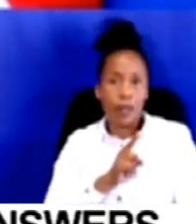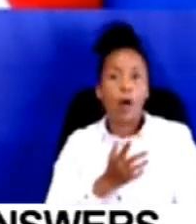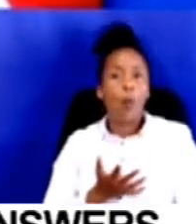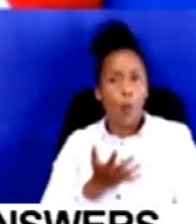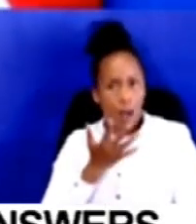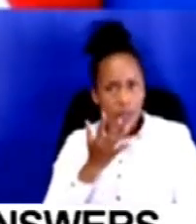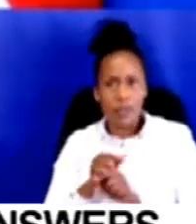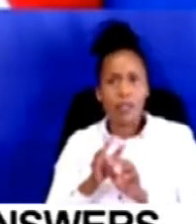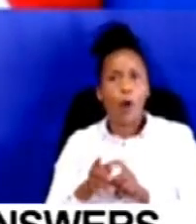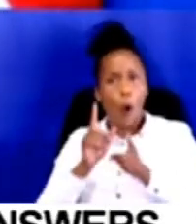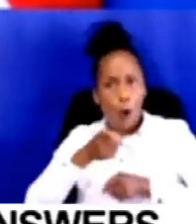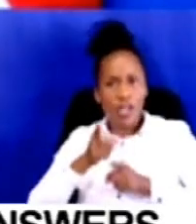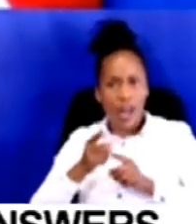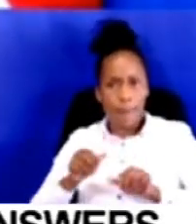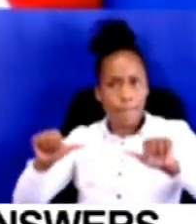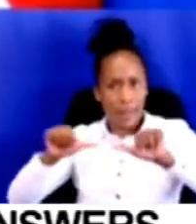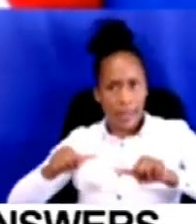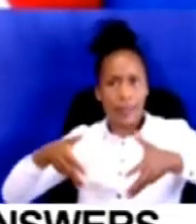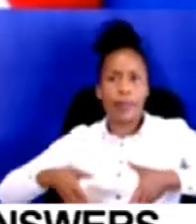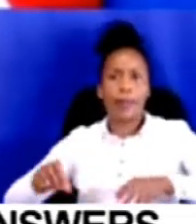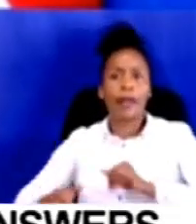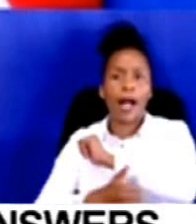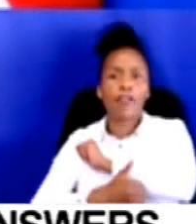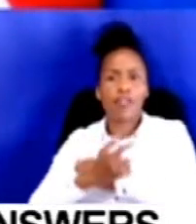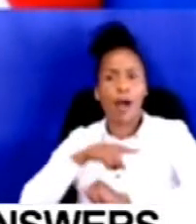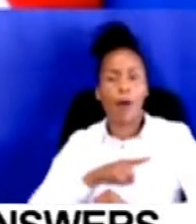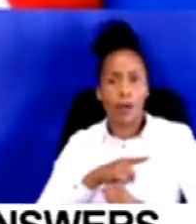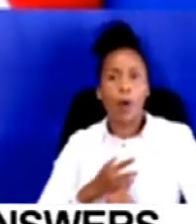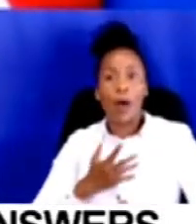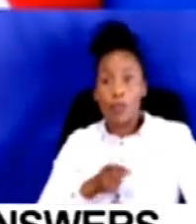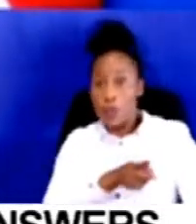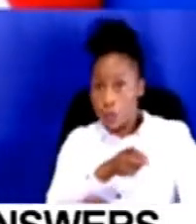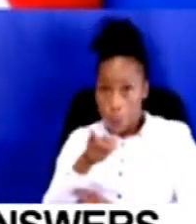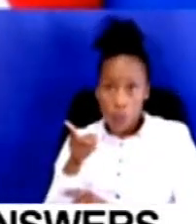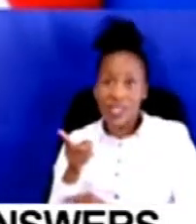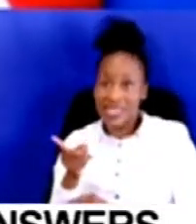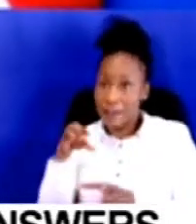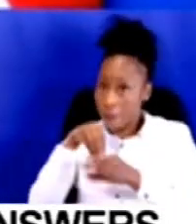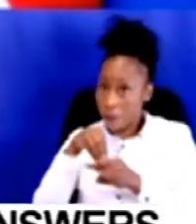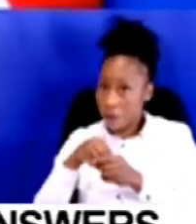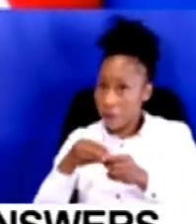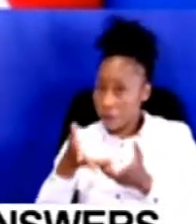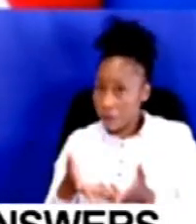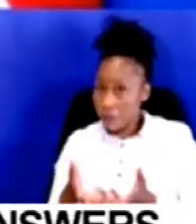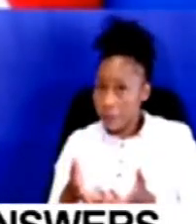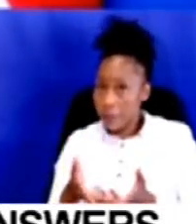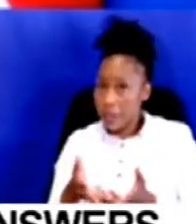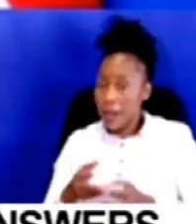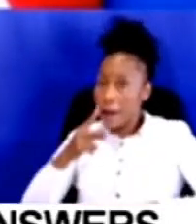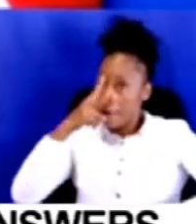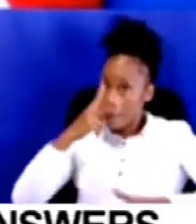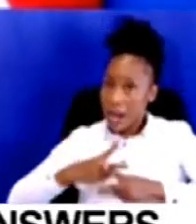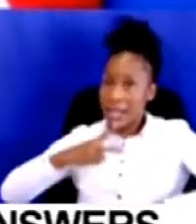order in our country, and we want those who are involved to